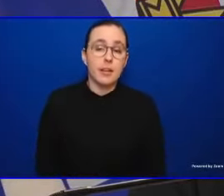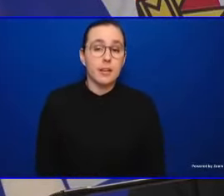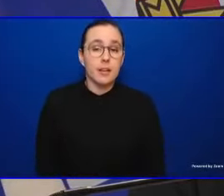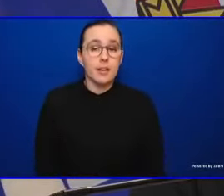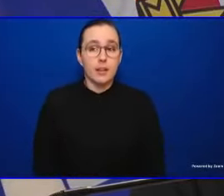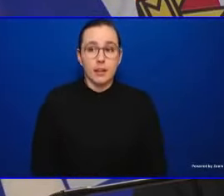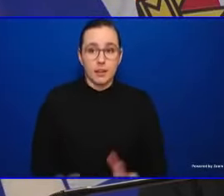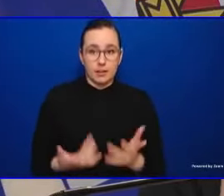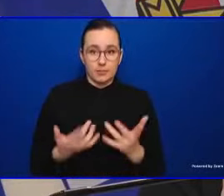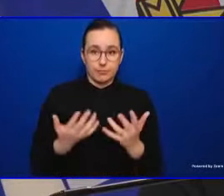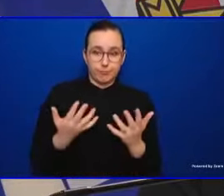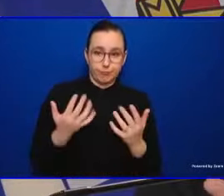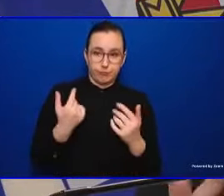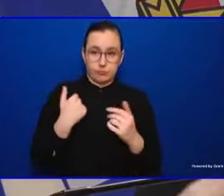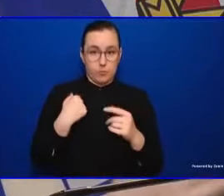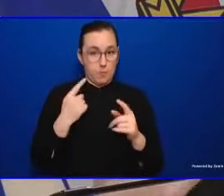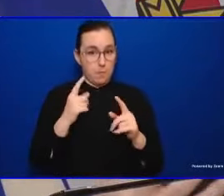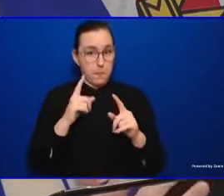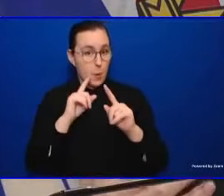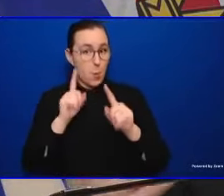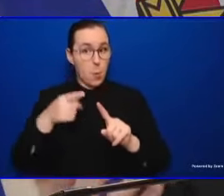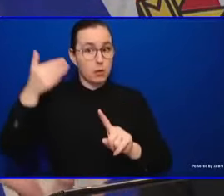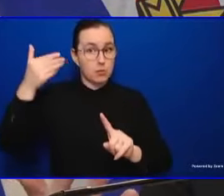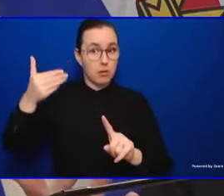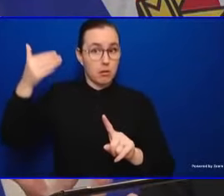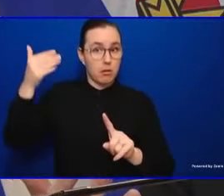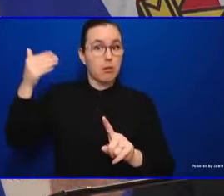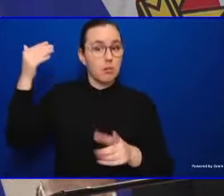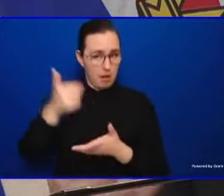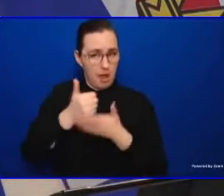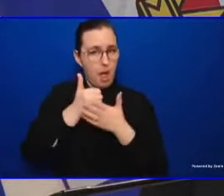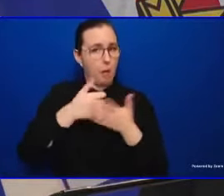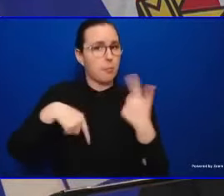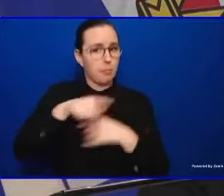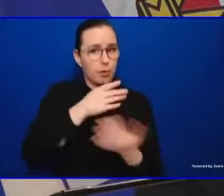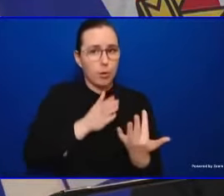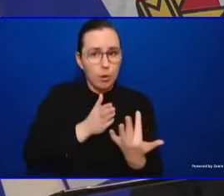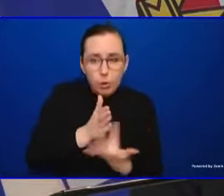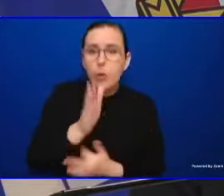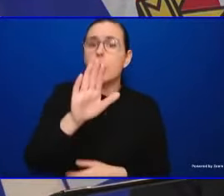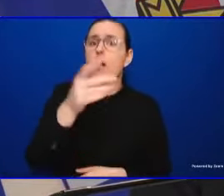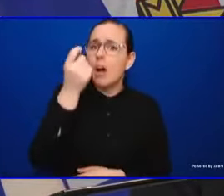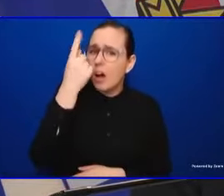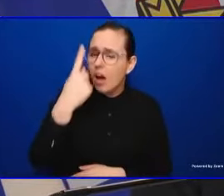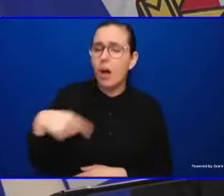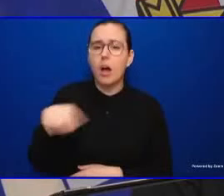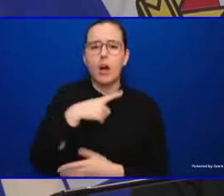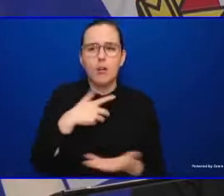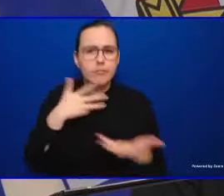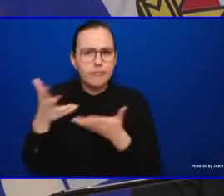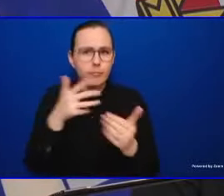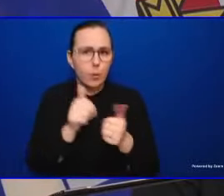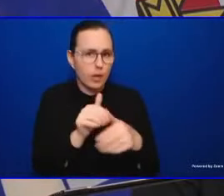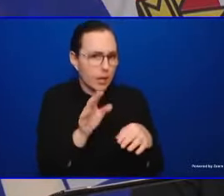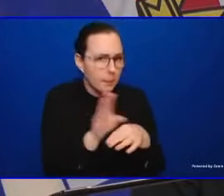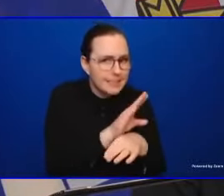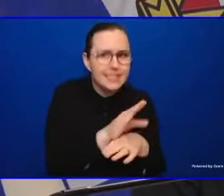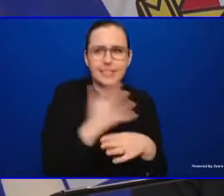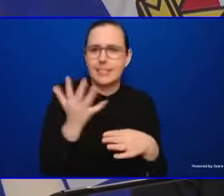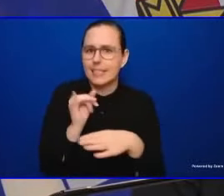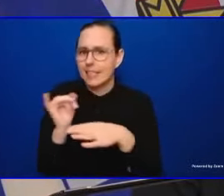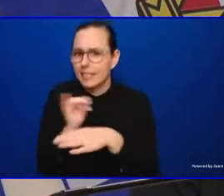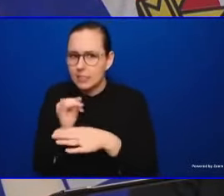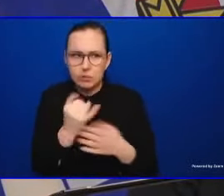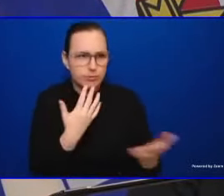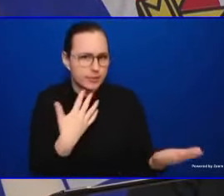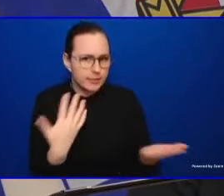with industry, it makes it much cleaner if we have an order, and that it lays out all of the requirements under the order. So that's why we're doing